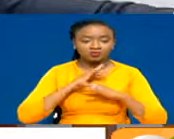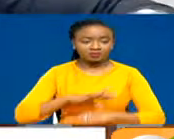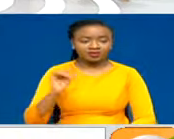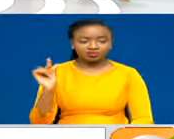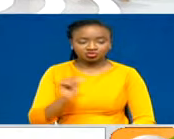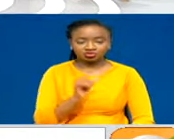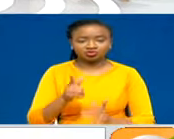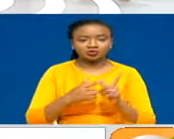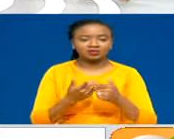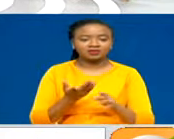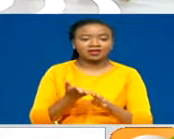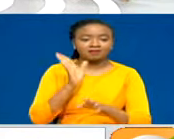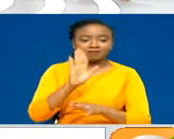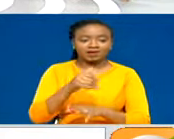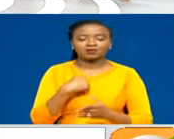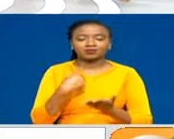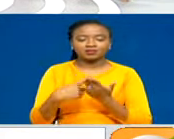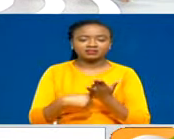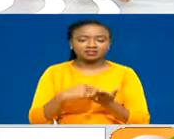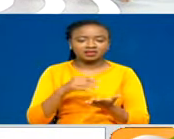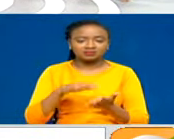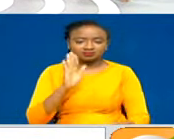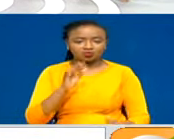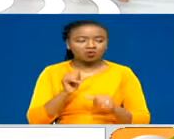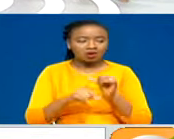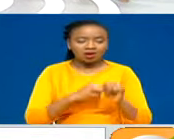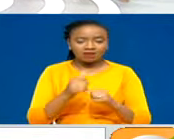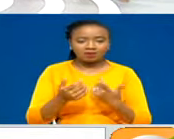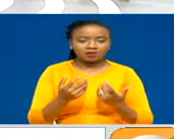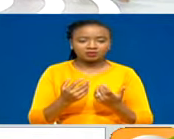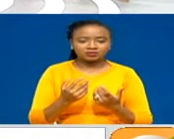back and talk about the two courts mm-hmm. that you're going to